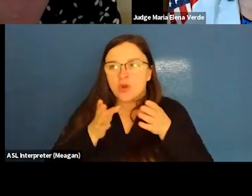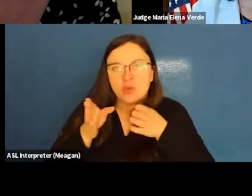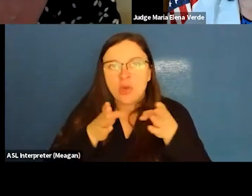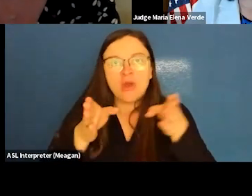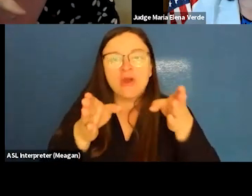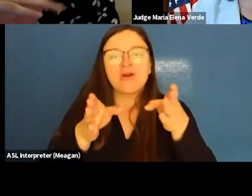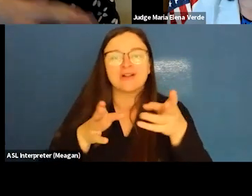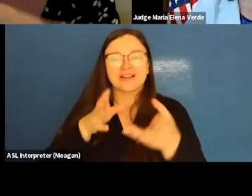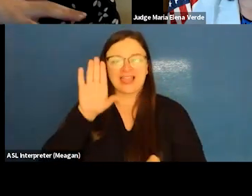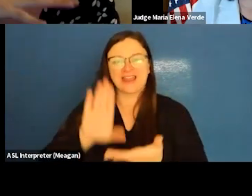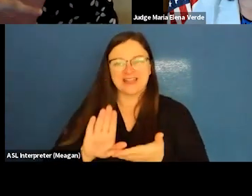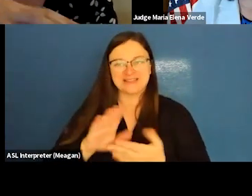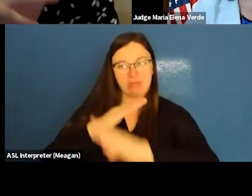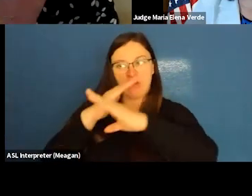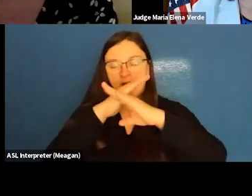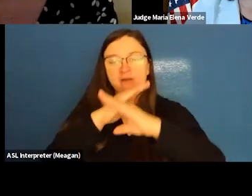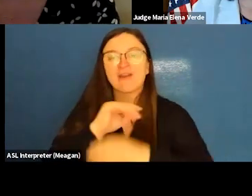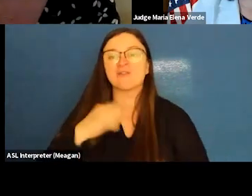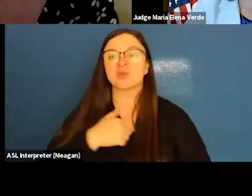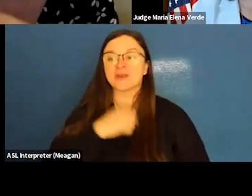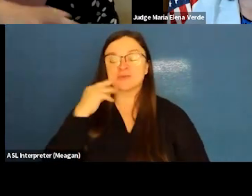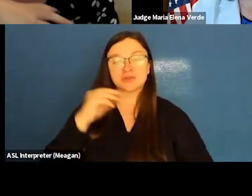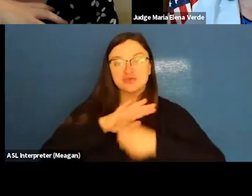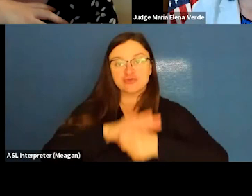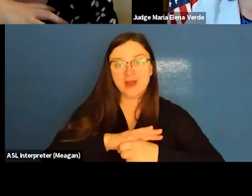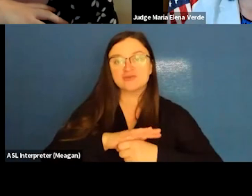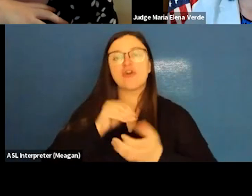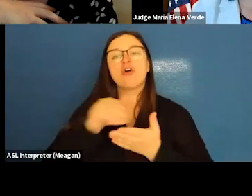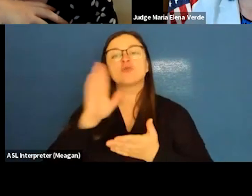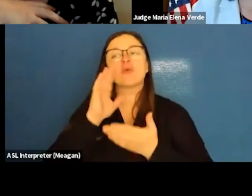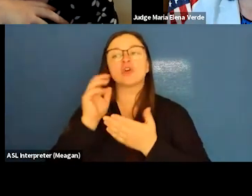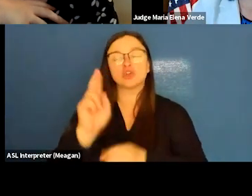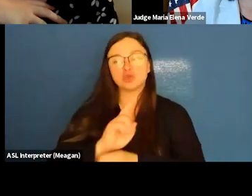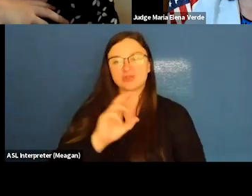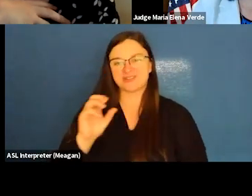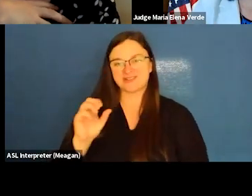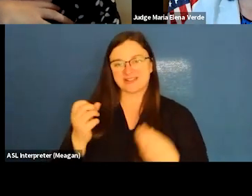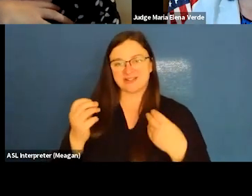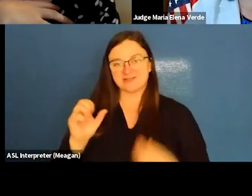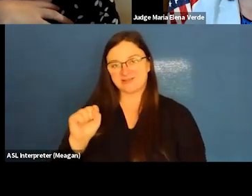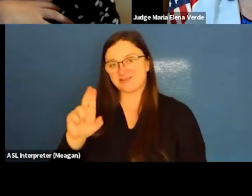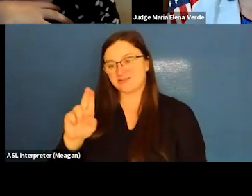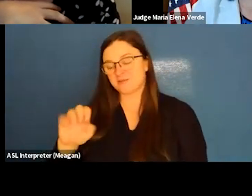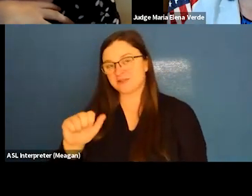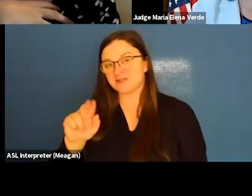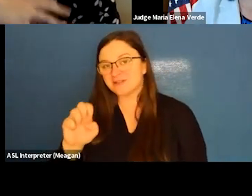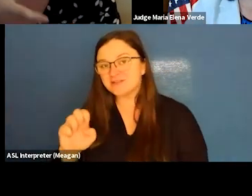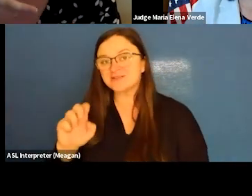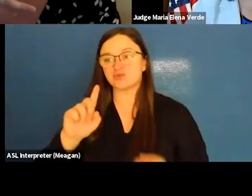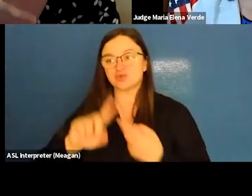under stress. And for them, that has been to use substances to reduce those hard feelings and circumstances that they're